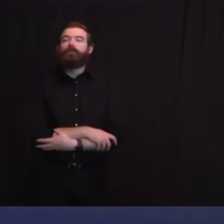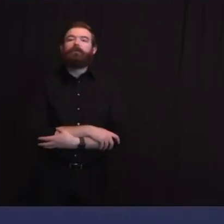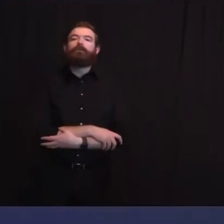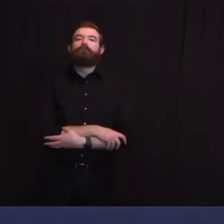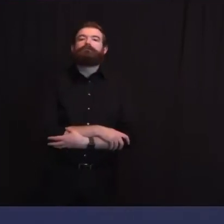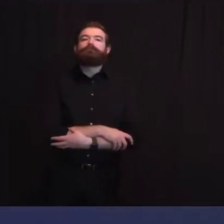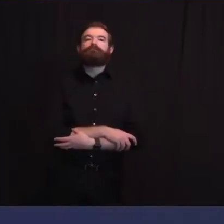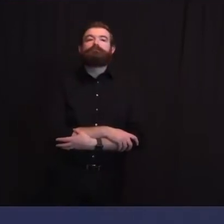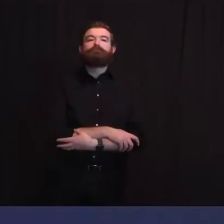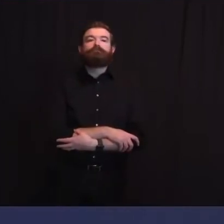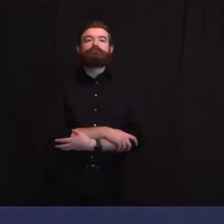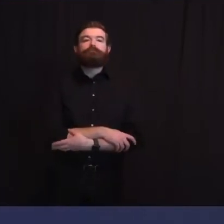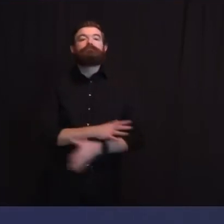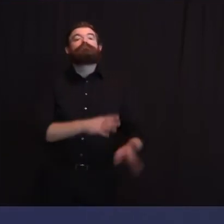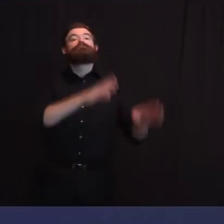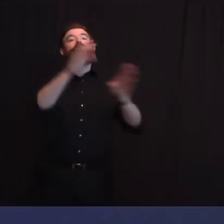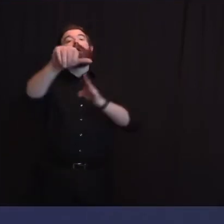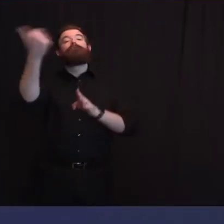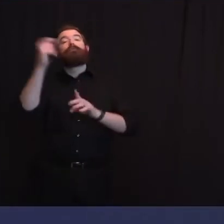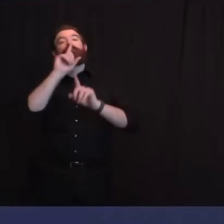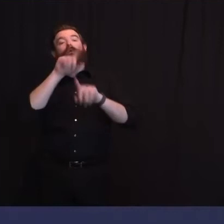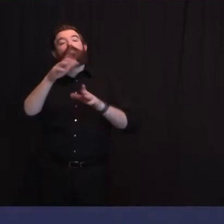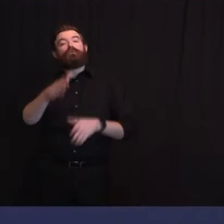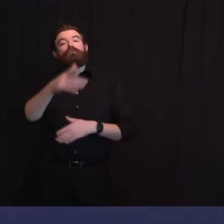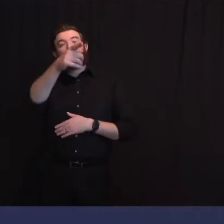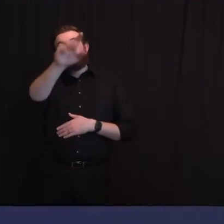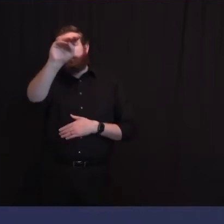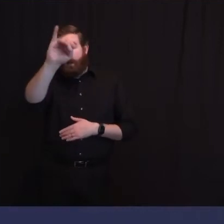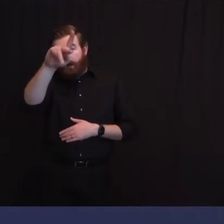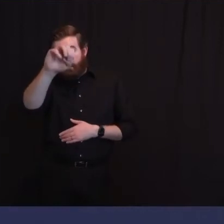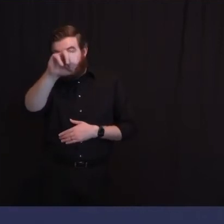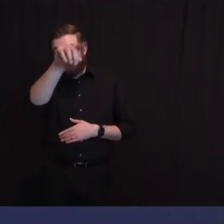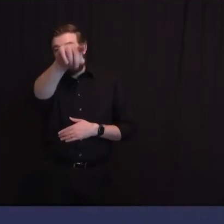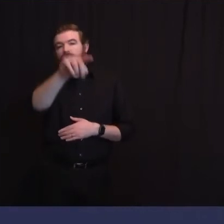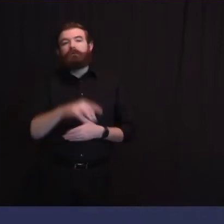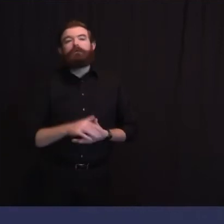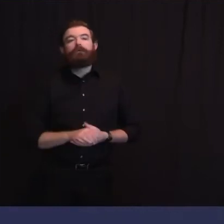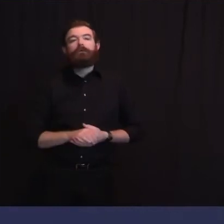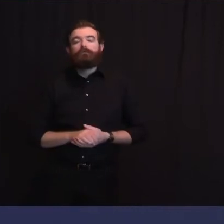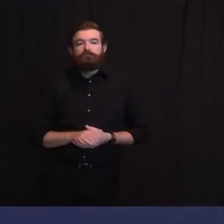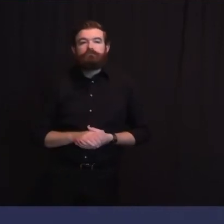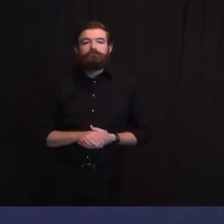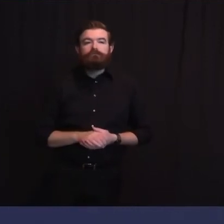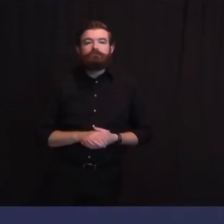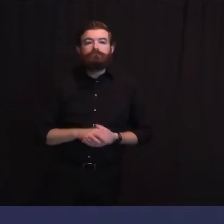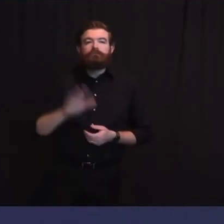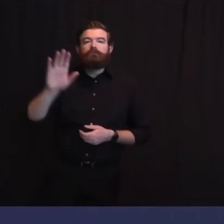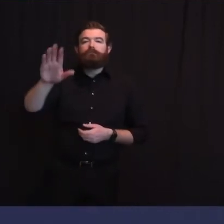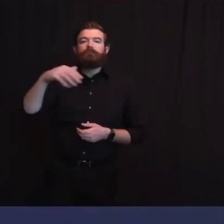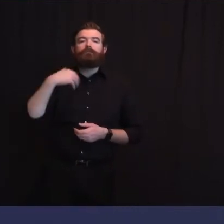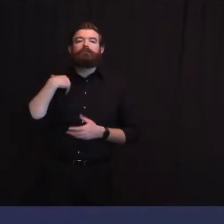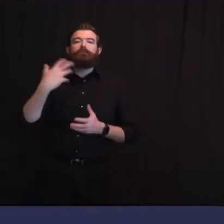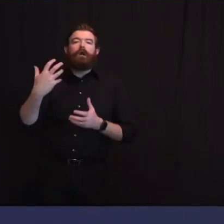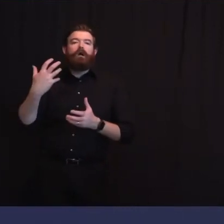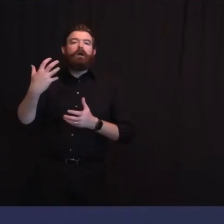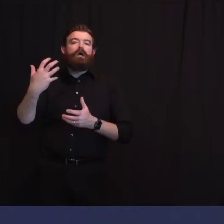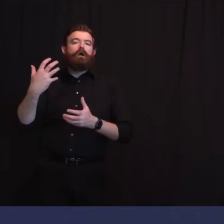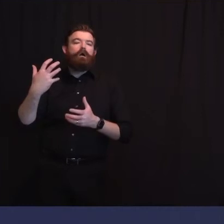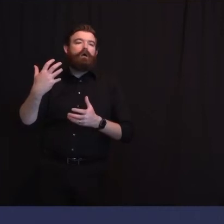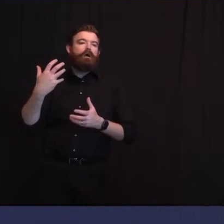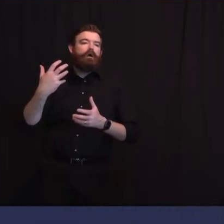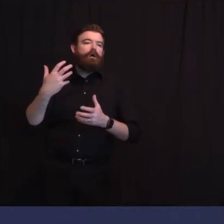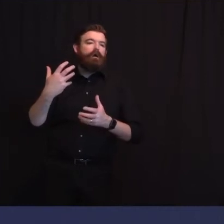that. Mike, is that you? How are you? Good. Good afternoon, Governor. Thank you. I just wanted to follow up on some of the information that you gave out